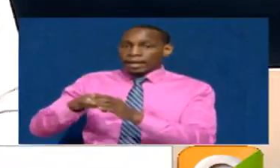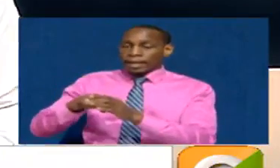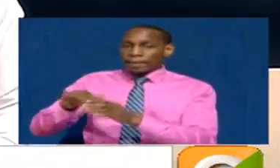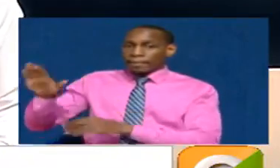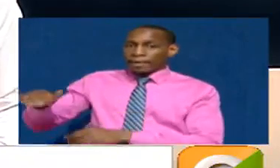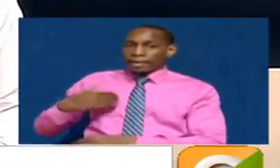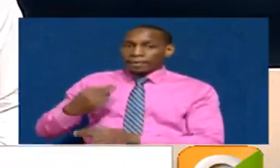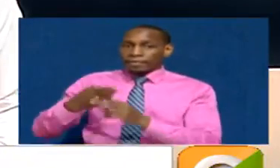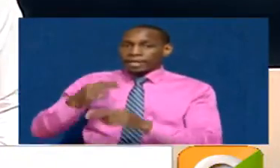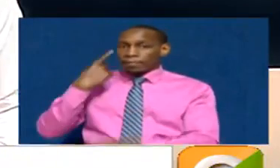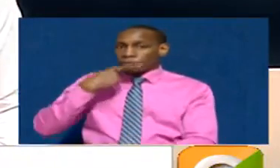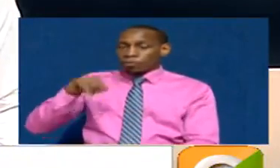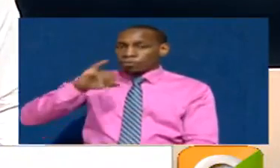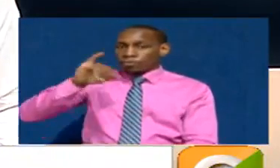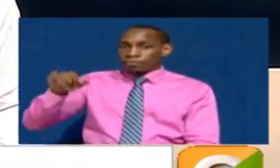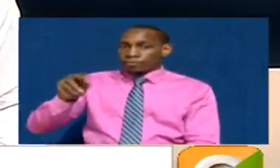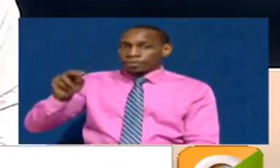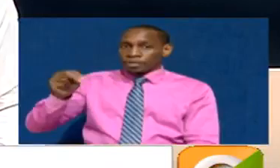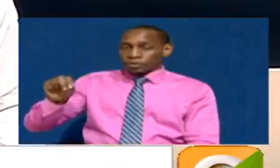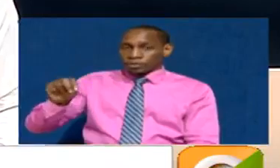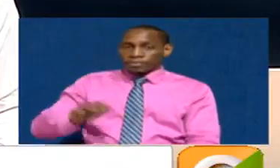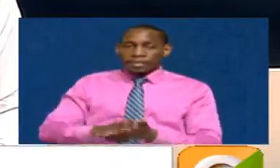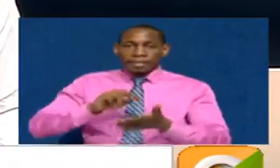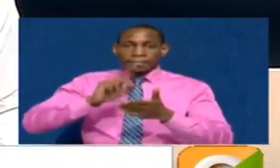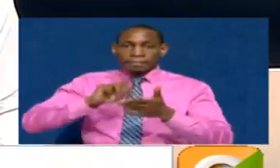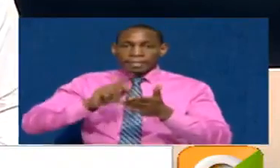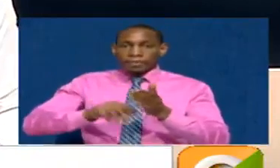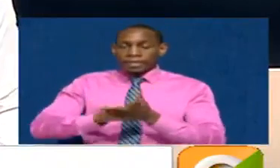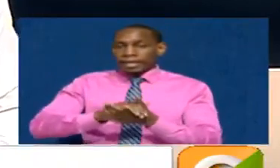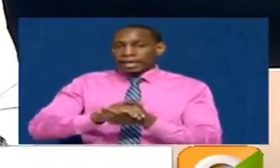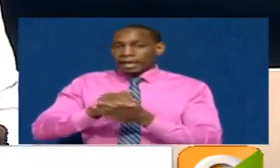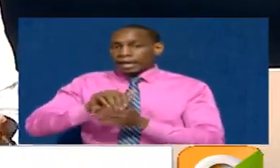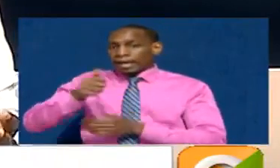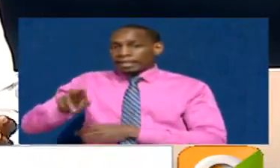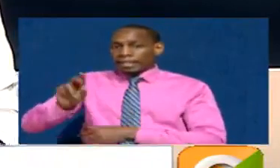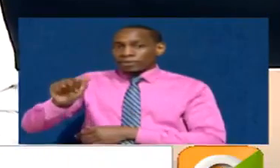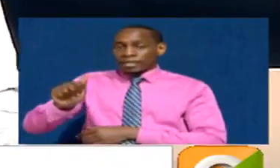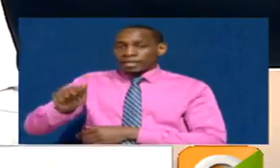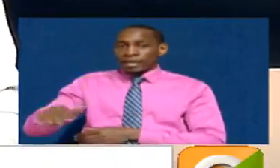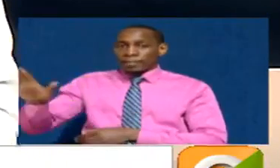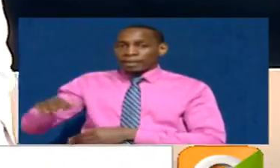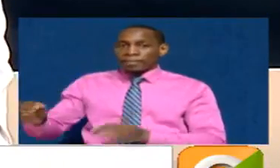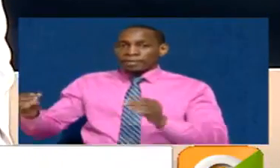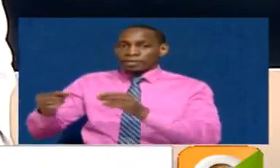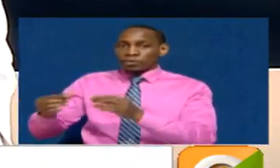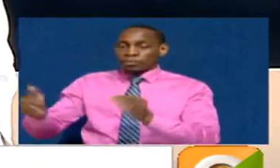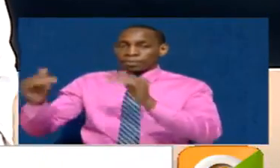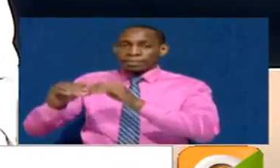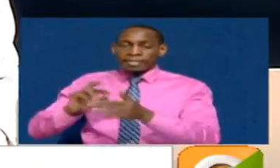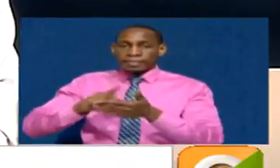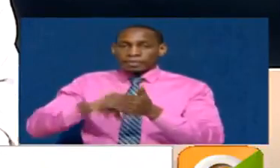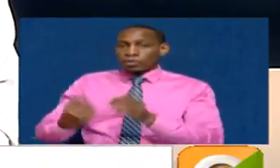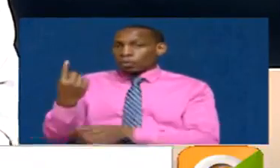in the name of John Njuguna Wanjiku. And so any UDA parliamentary meeting would, strictly speaking, just